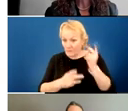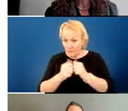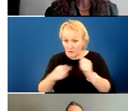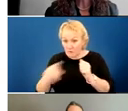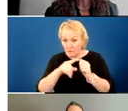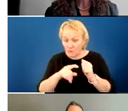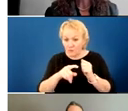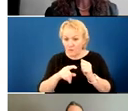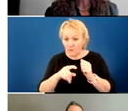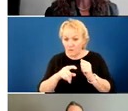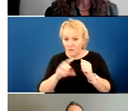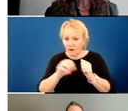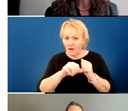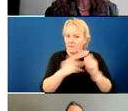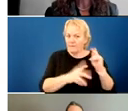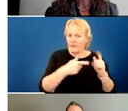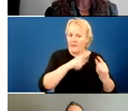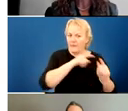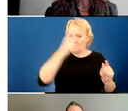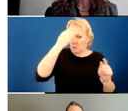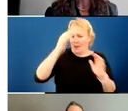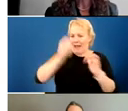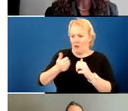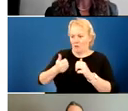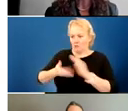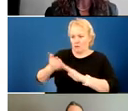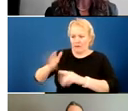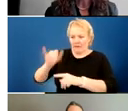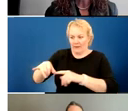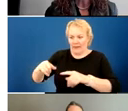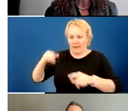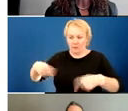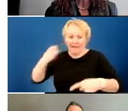knowing or others knowing how to operate that wheelchair in case you are not able to operate it.